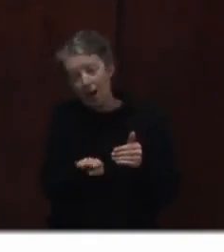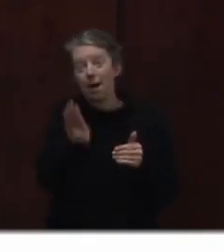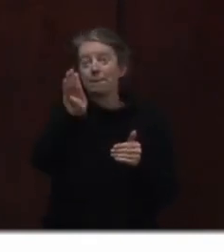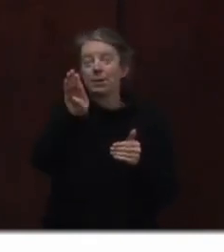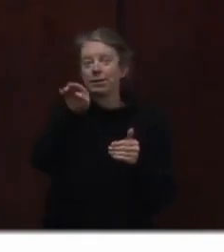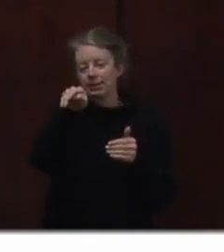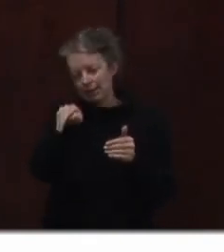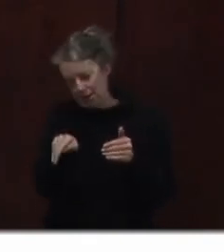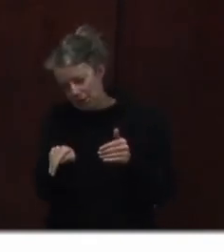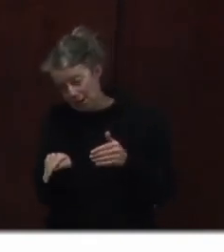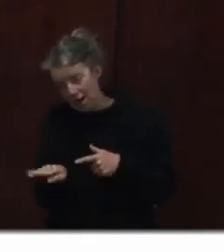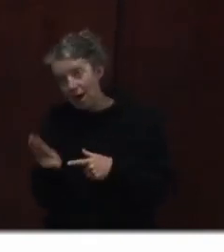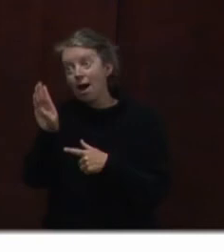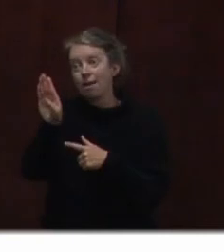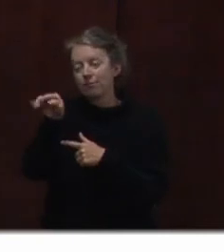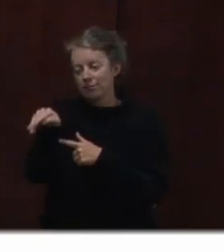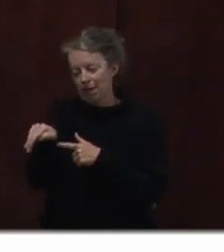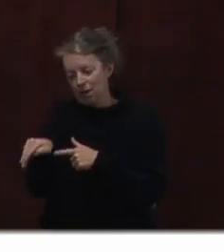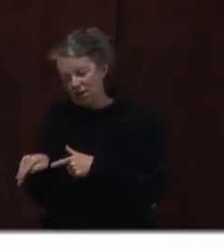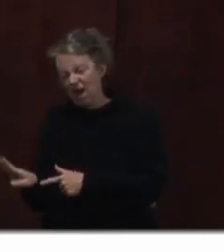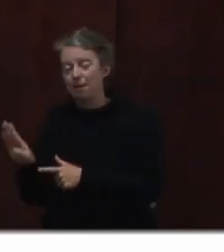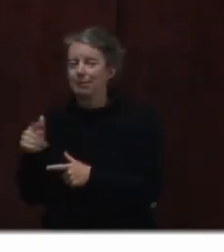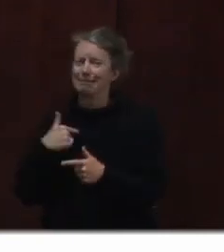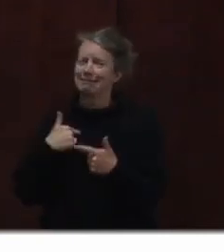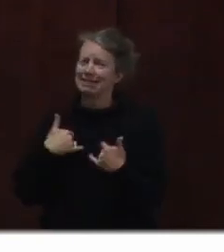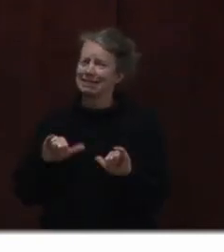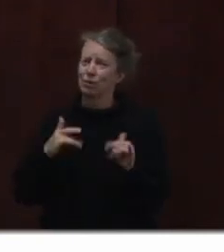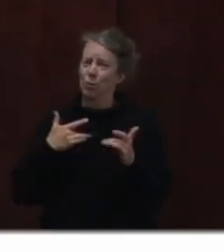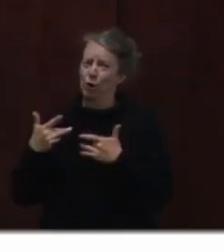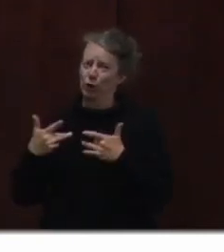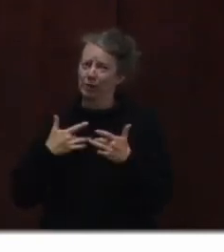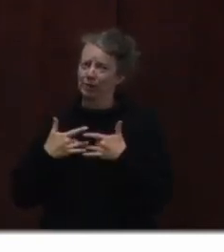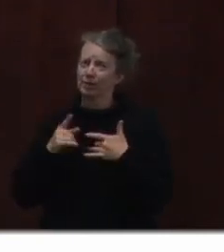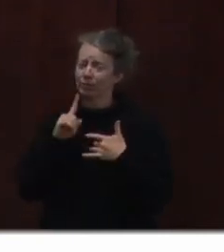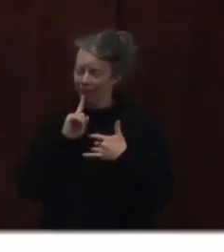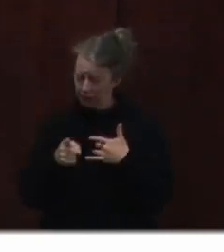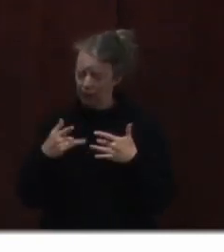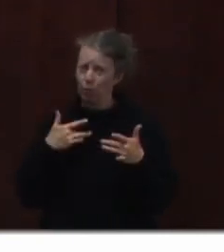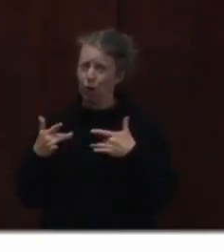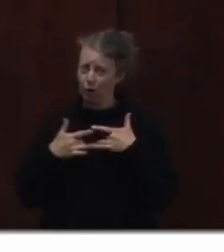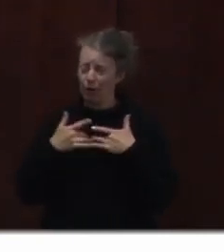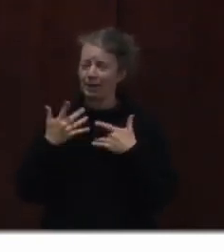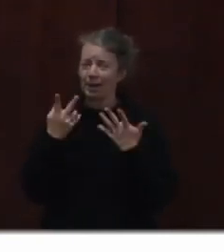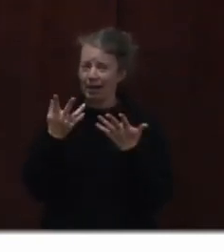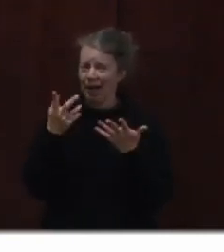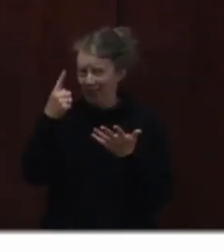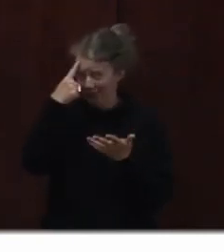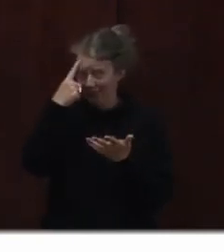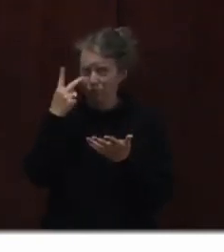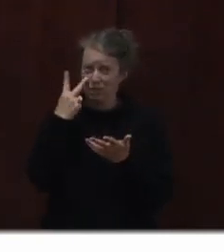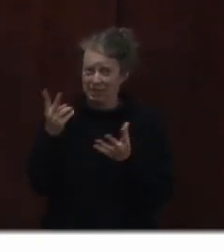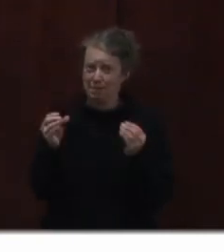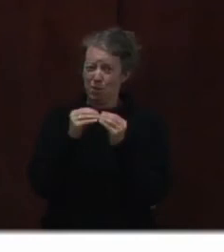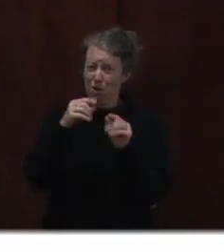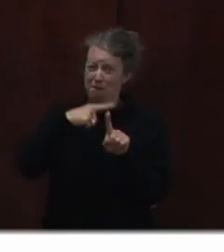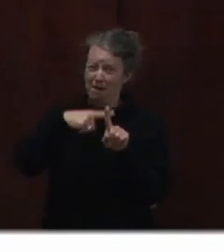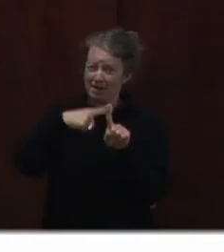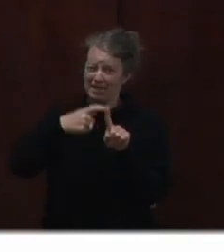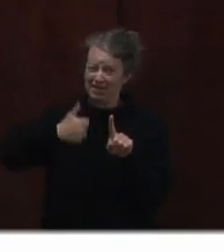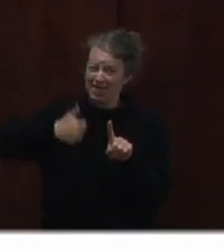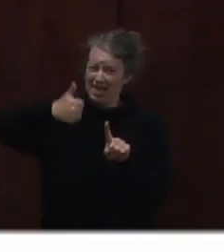worried, very, very worried. I remain concerned that we're going to see another rise in cases. And so I want to